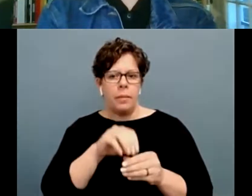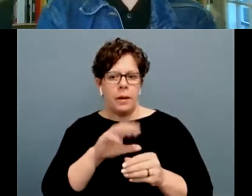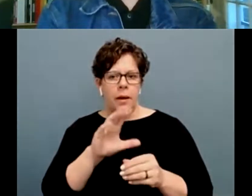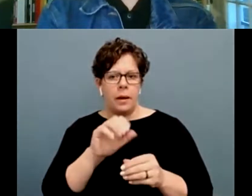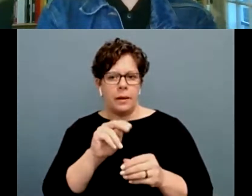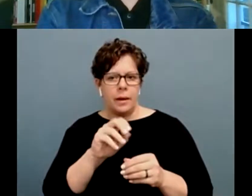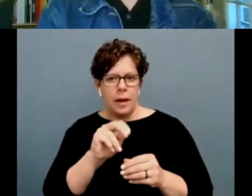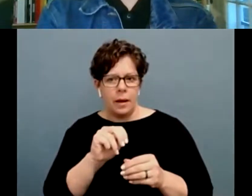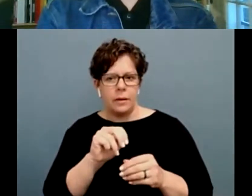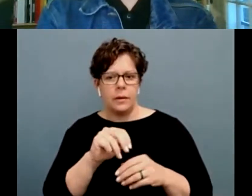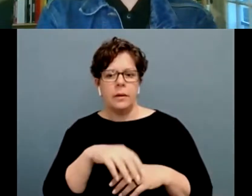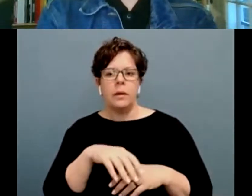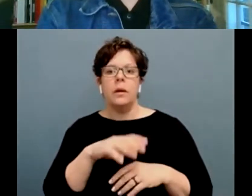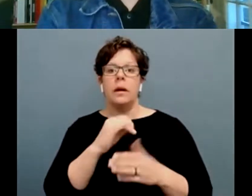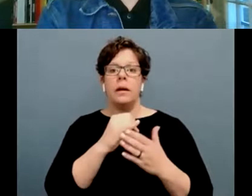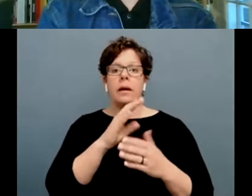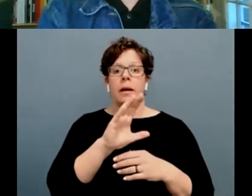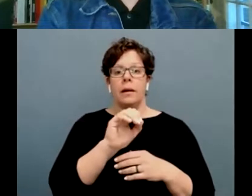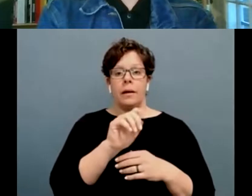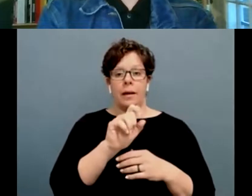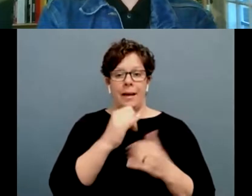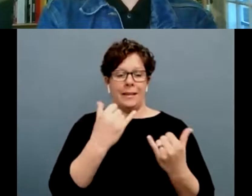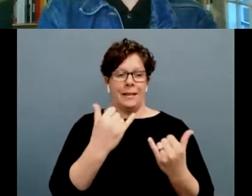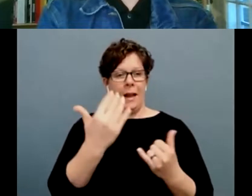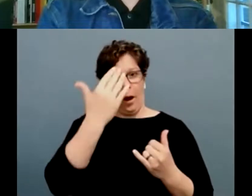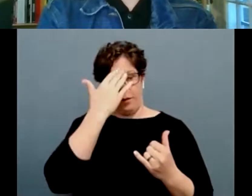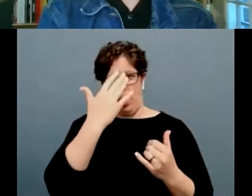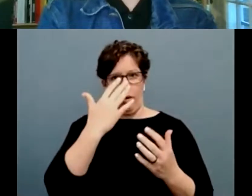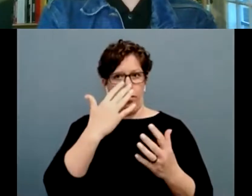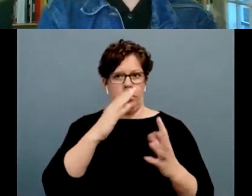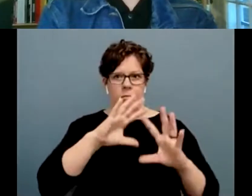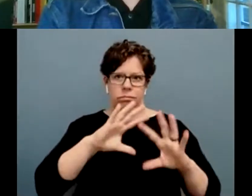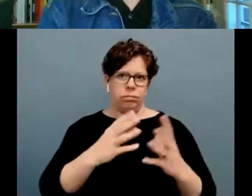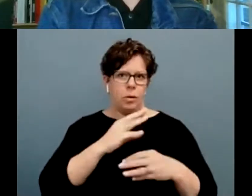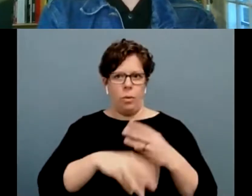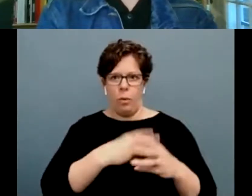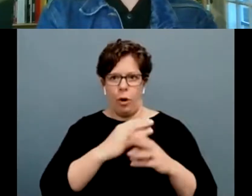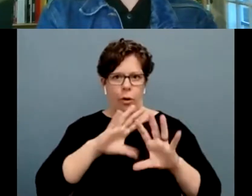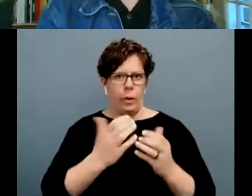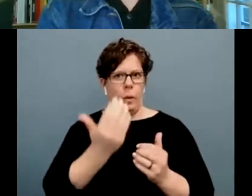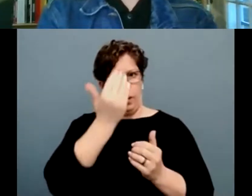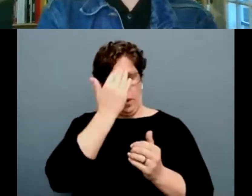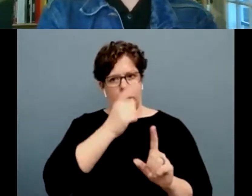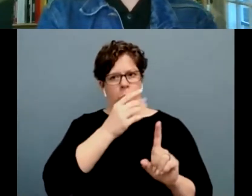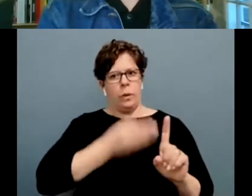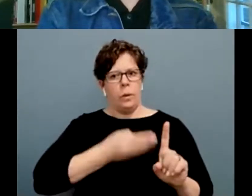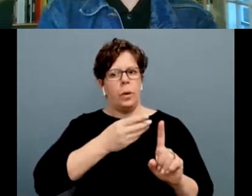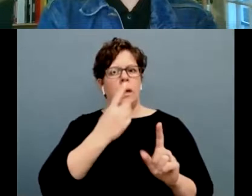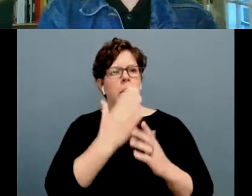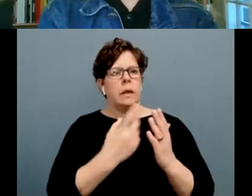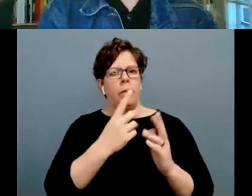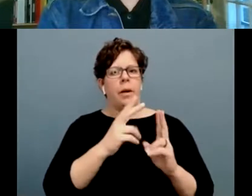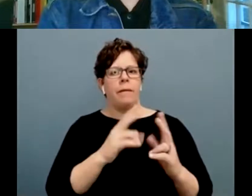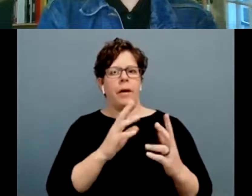is certainly now known worldwide, but someone who went down a very different